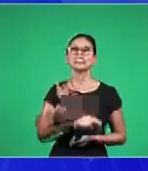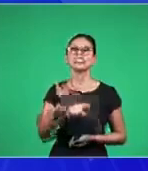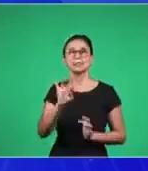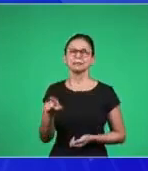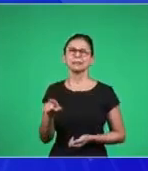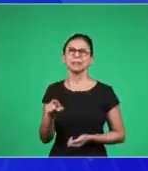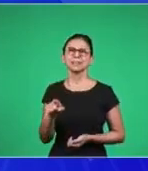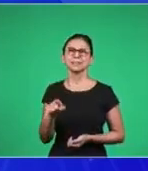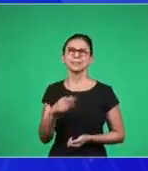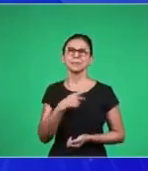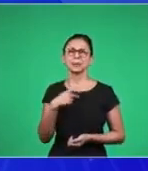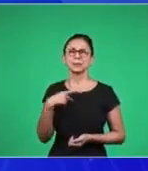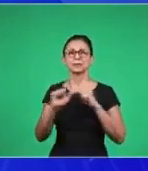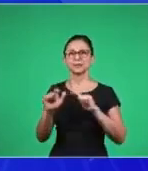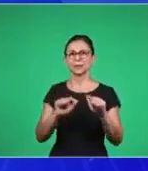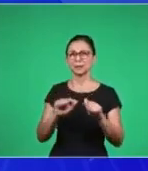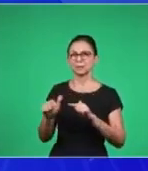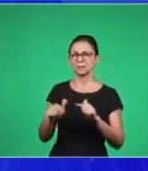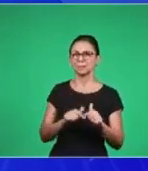Haitians received this visit,